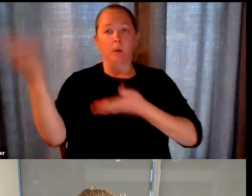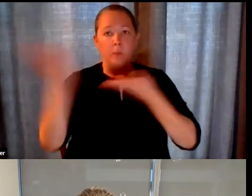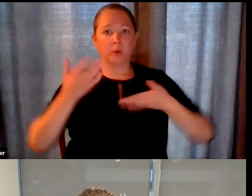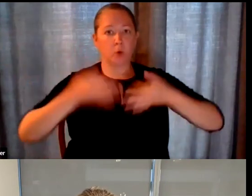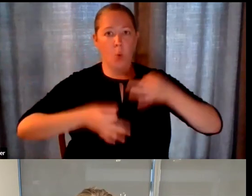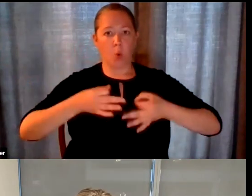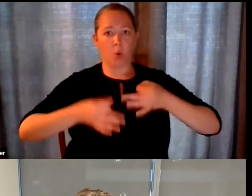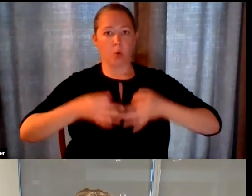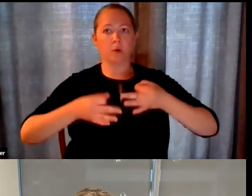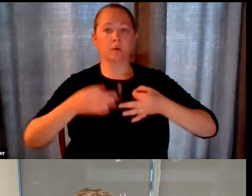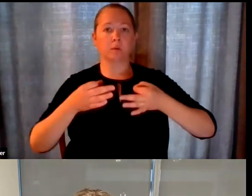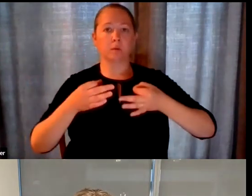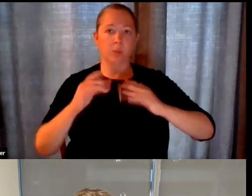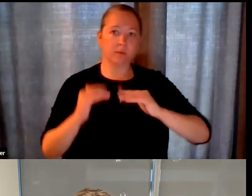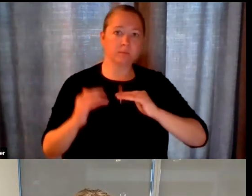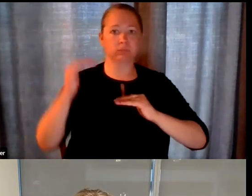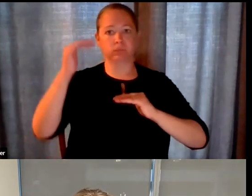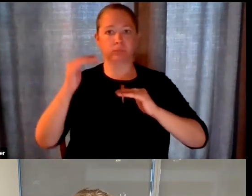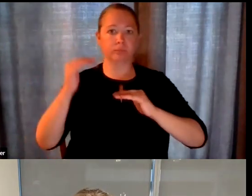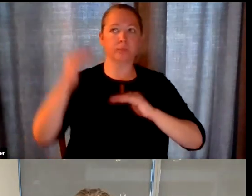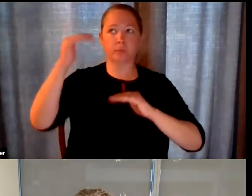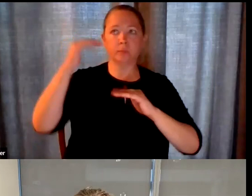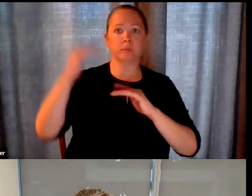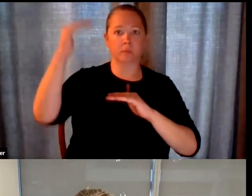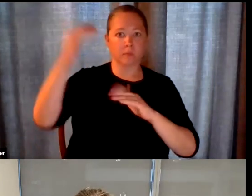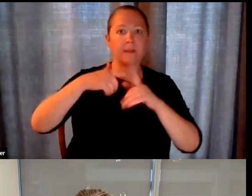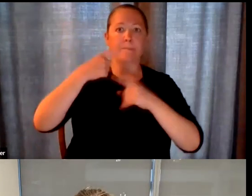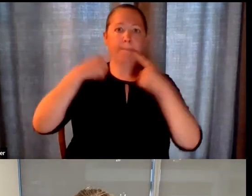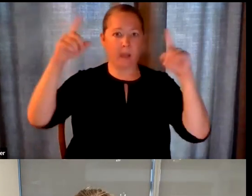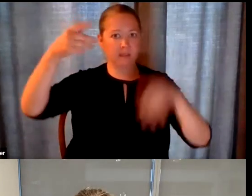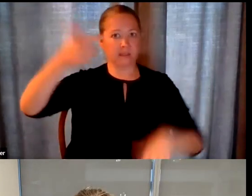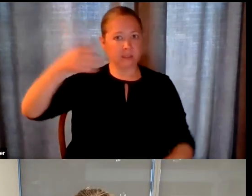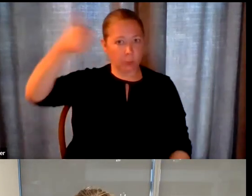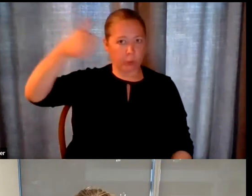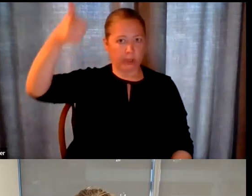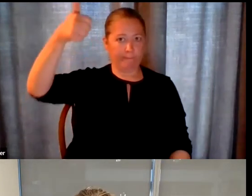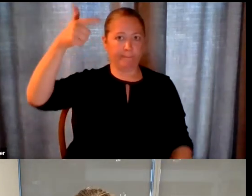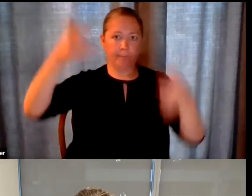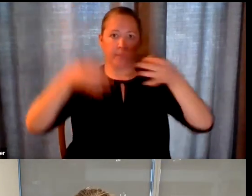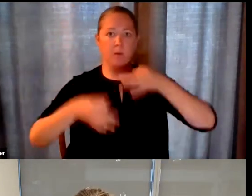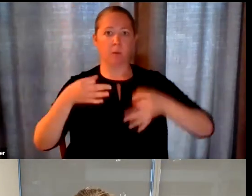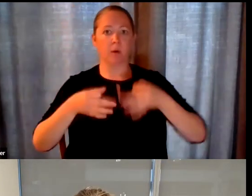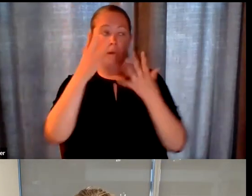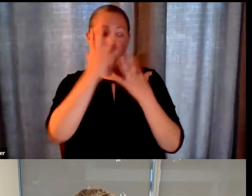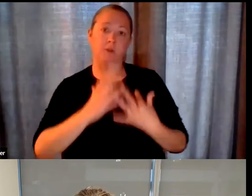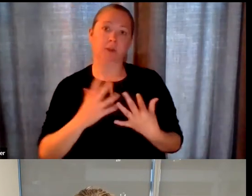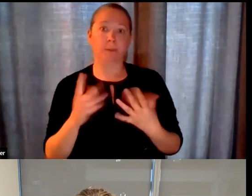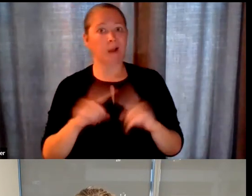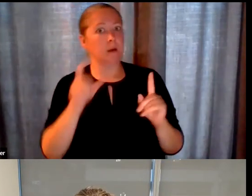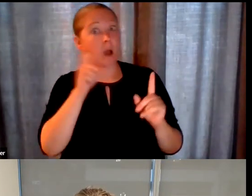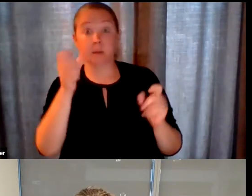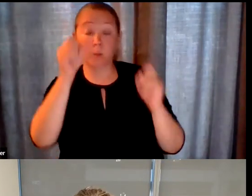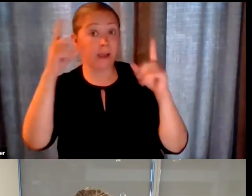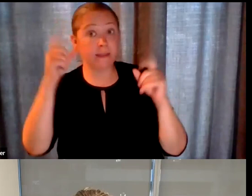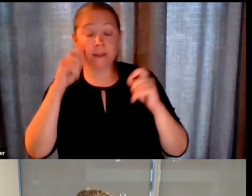for many years until it got to the Supreme Court. And unfortunately, although not particularly surprisingly, the